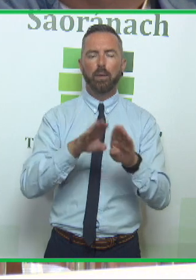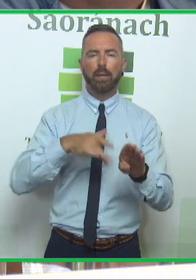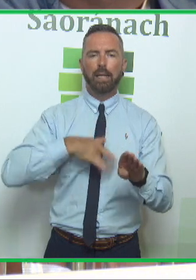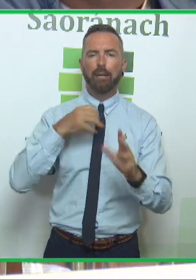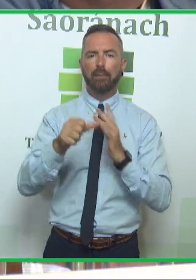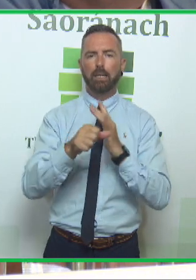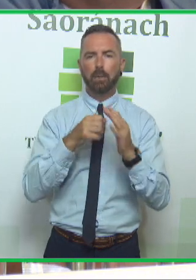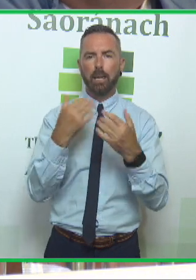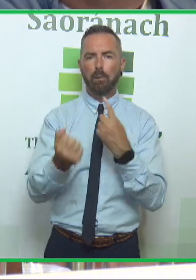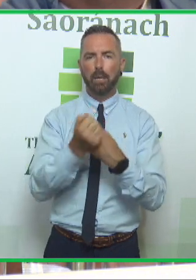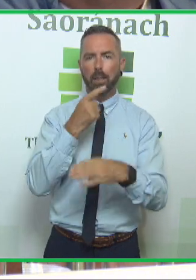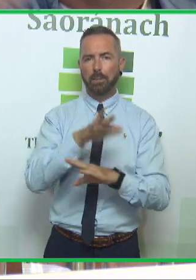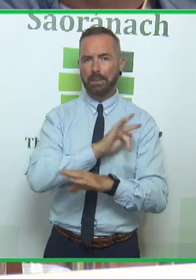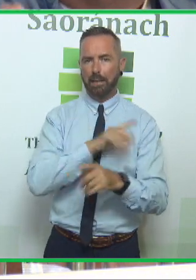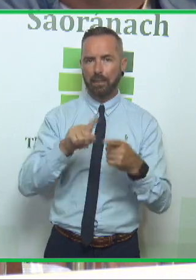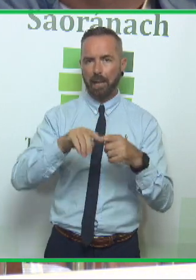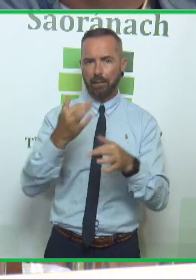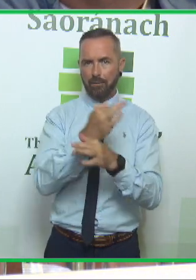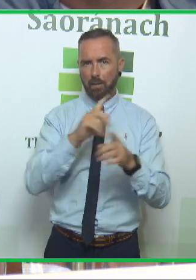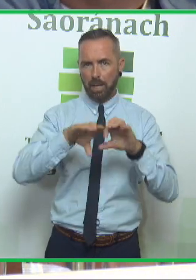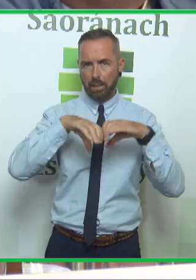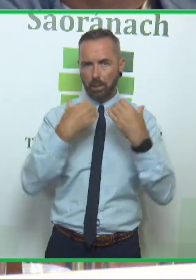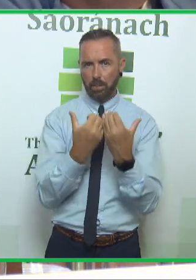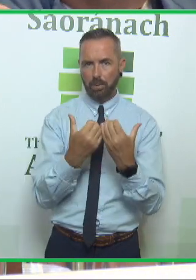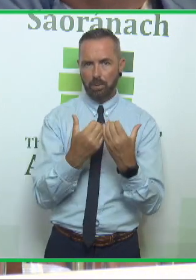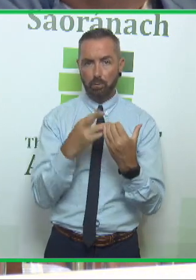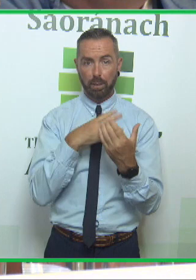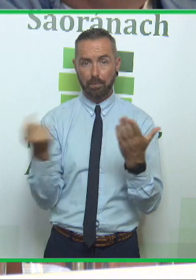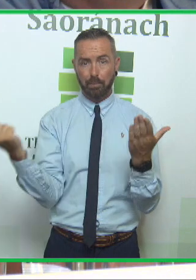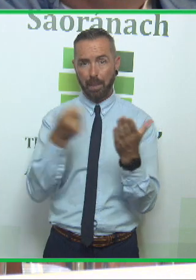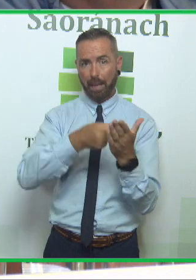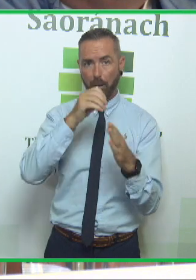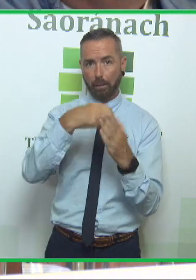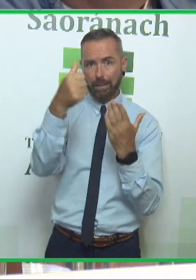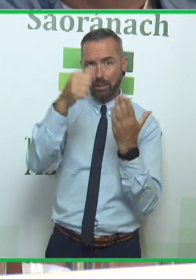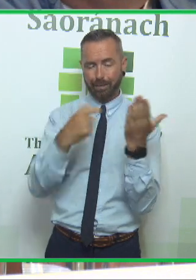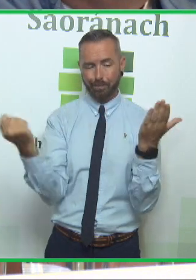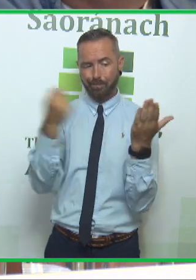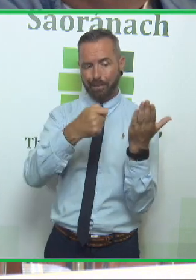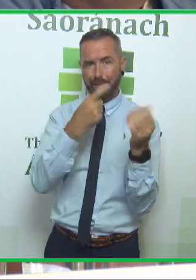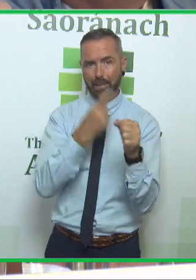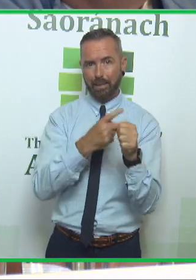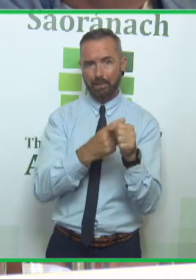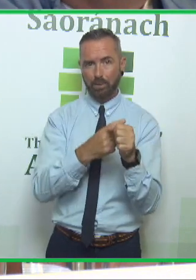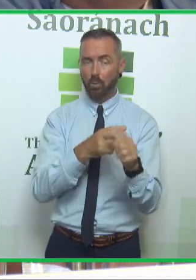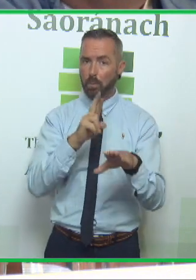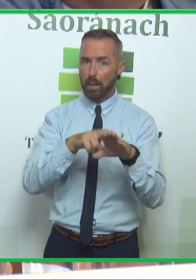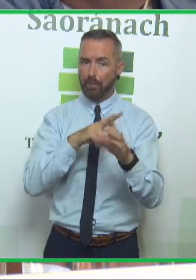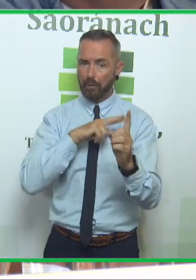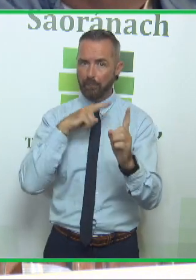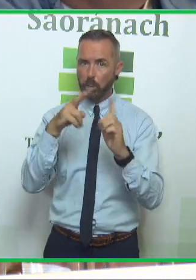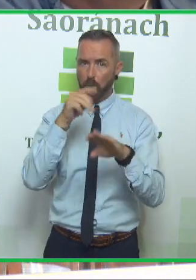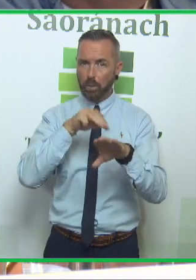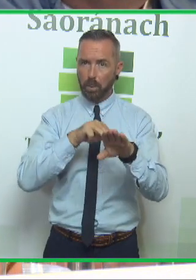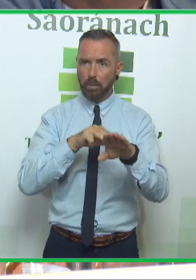on themselves, their families and their communities. That's putting it very much back on the agenda. So in a way, it's a much better rationale for reviewing this.